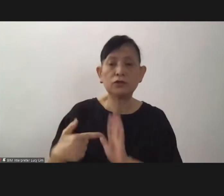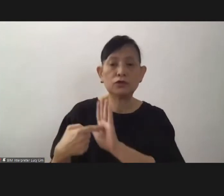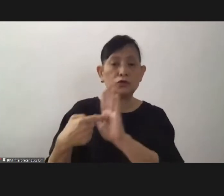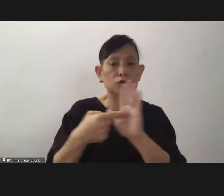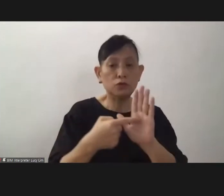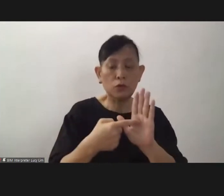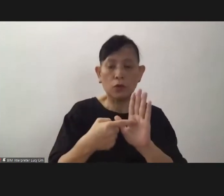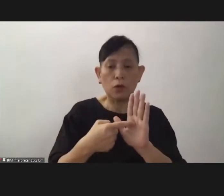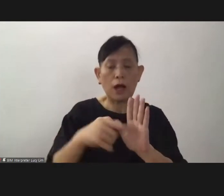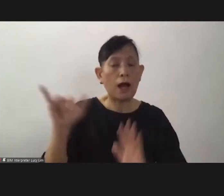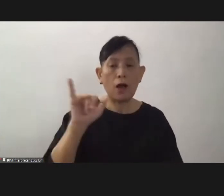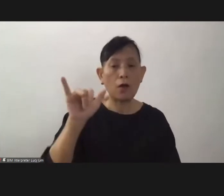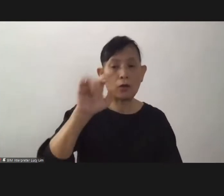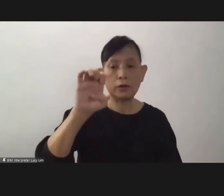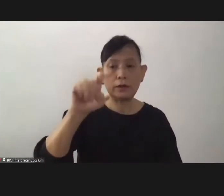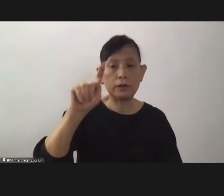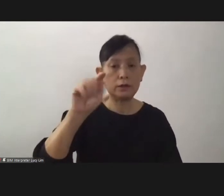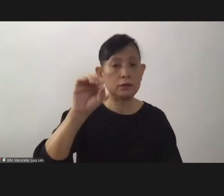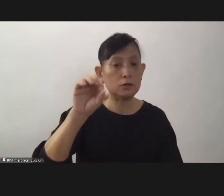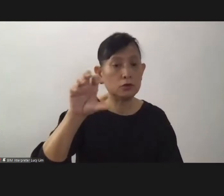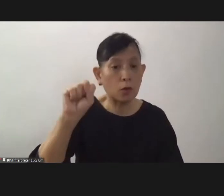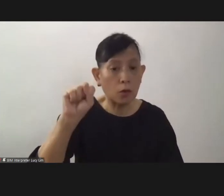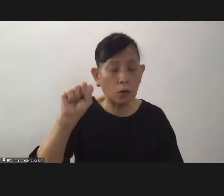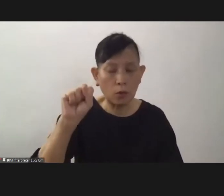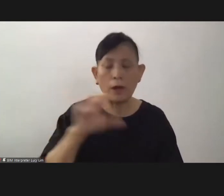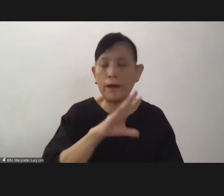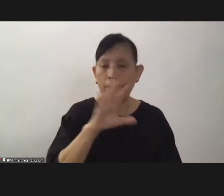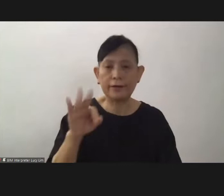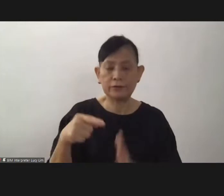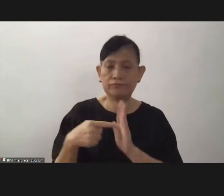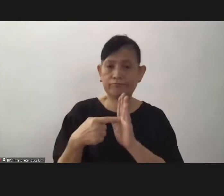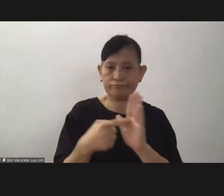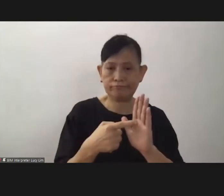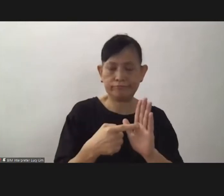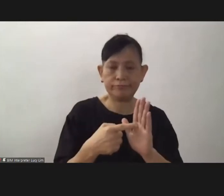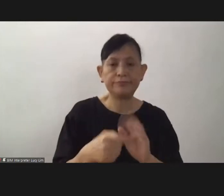the ethos that governs Taylor's sphere. In short,